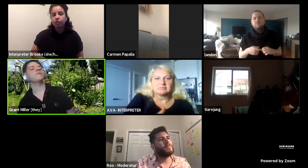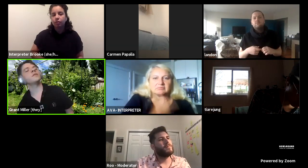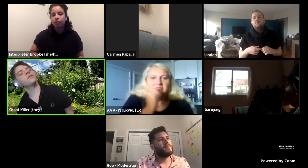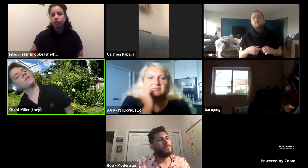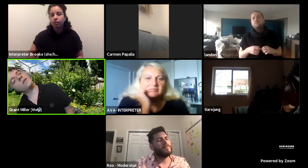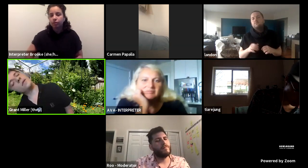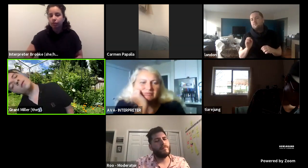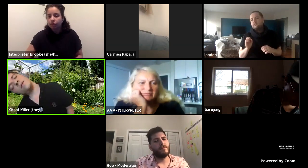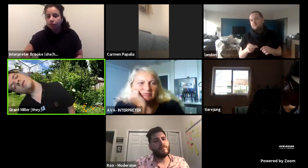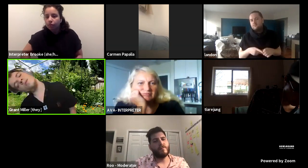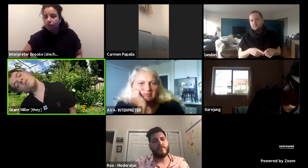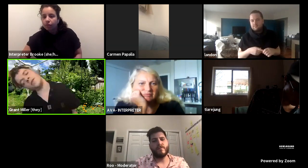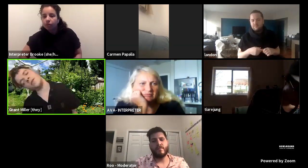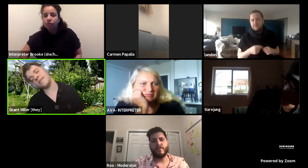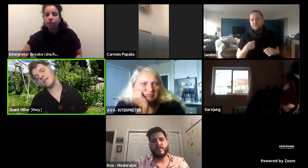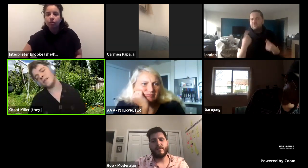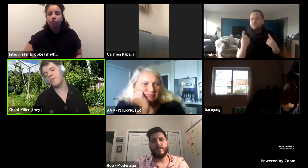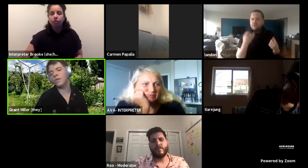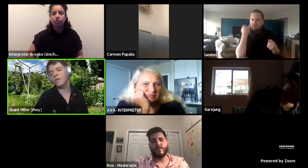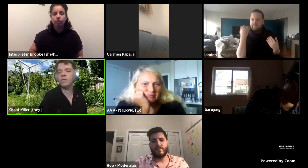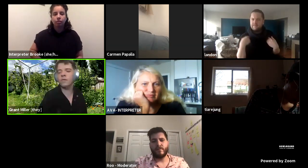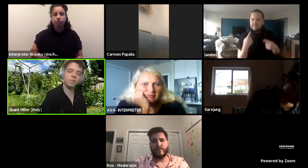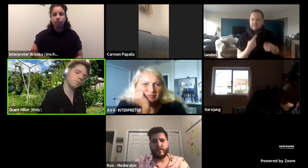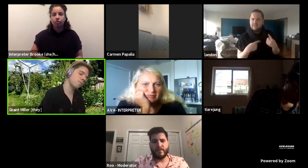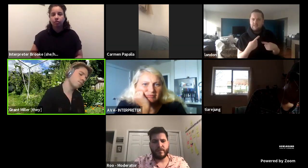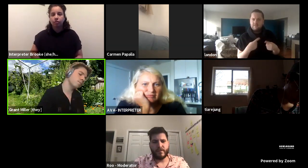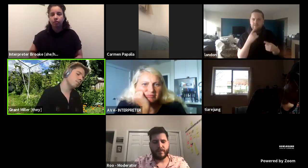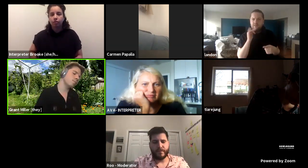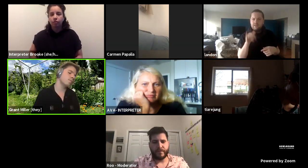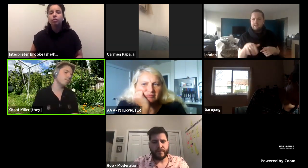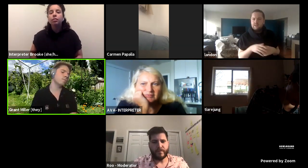Notice what you're sensing through.